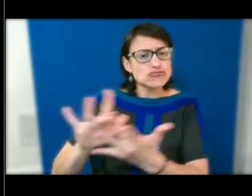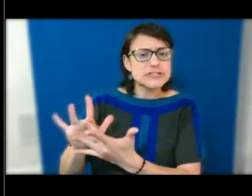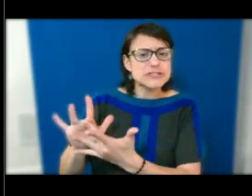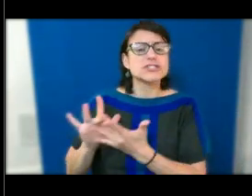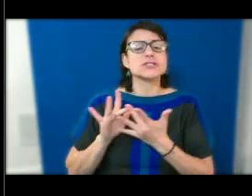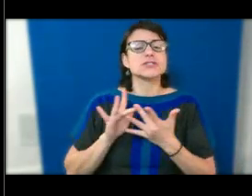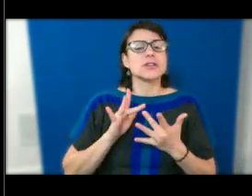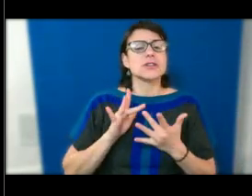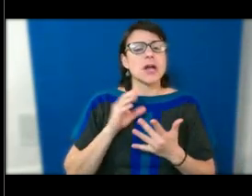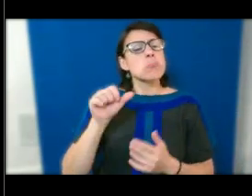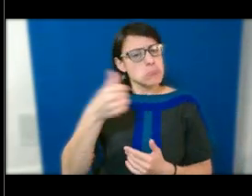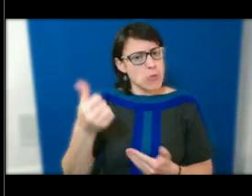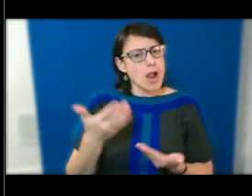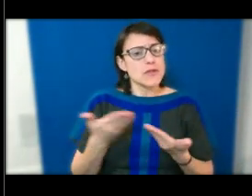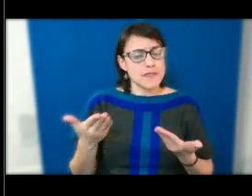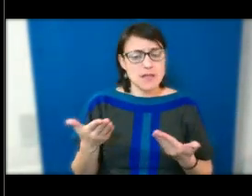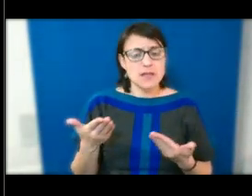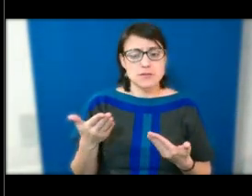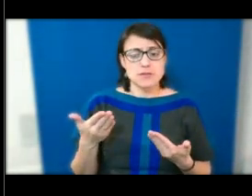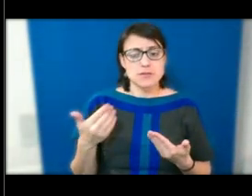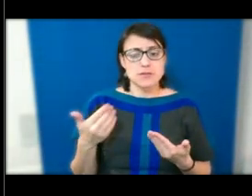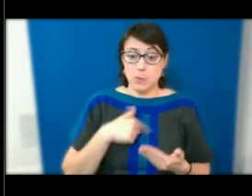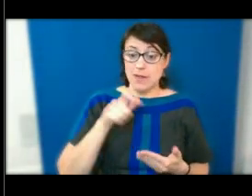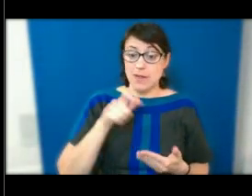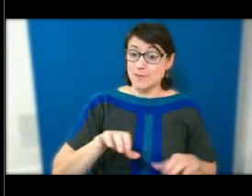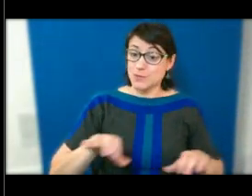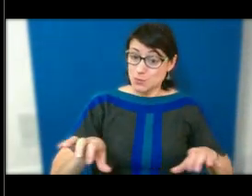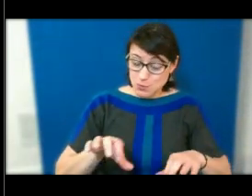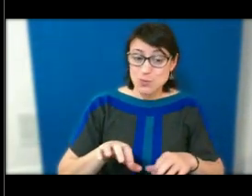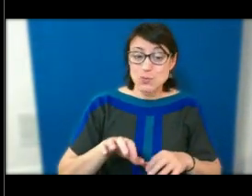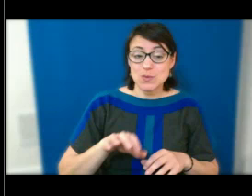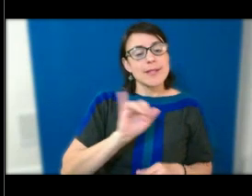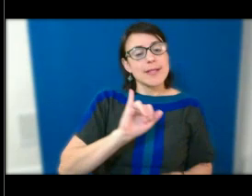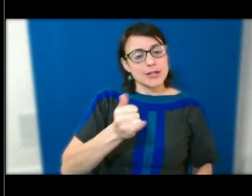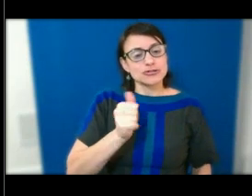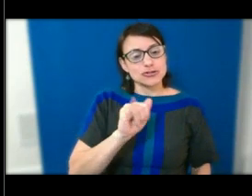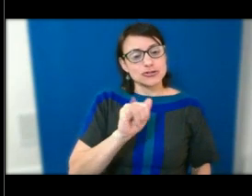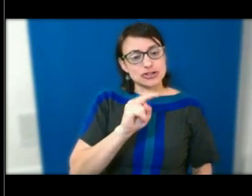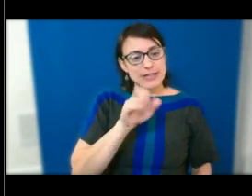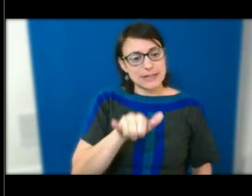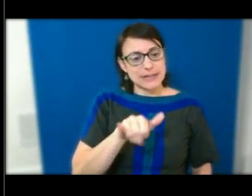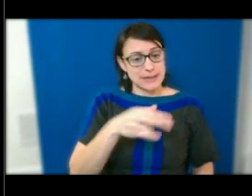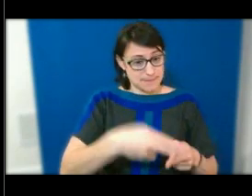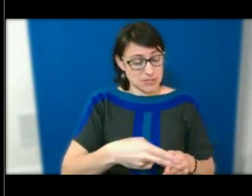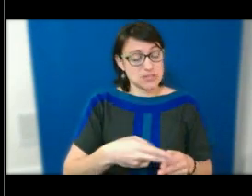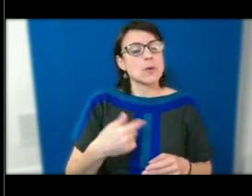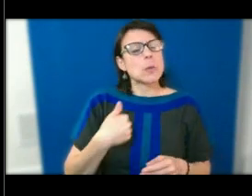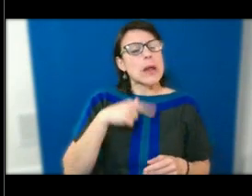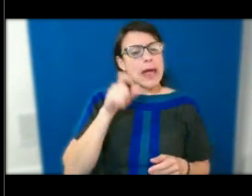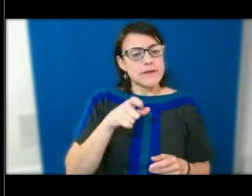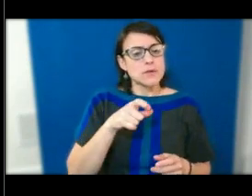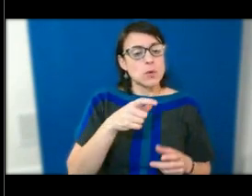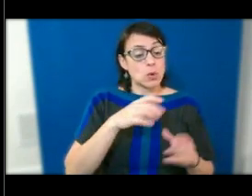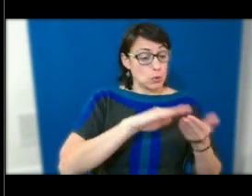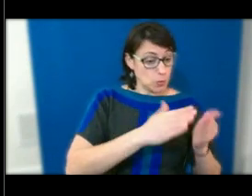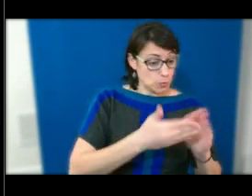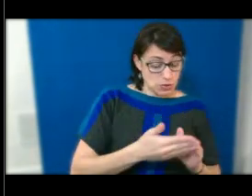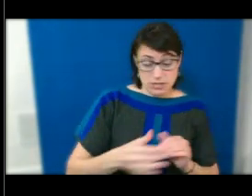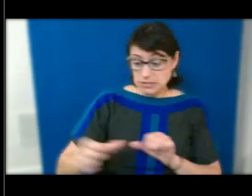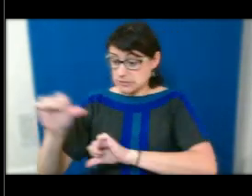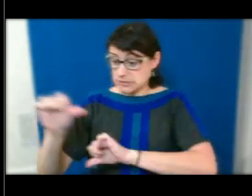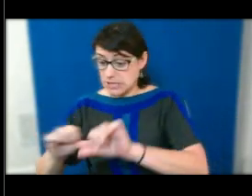other things that we need to do, as Janie said, to connect the communities to the science and whatnot. And that's